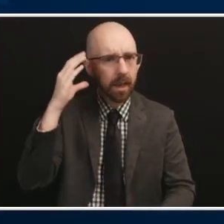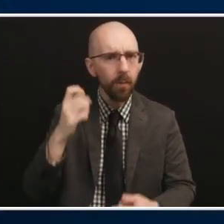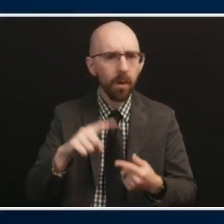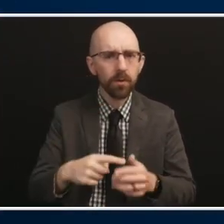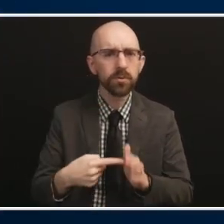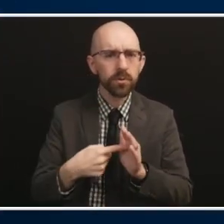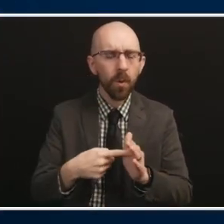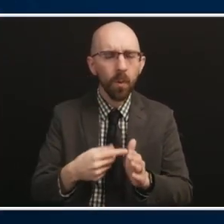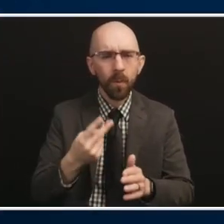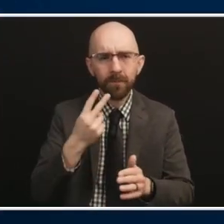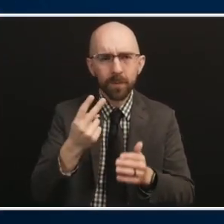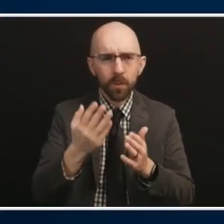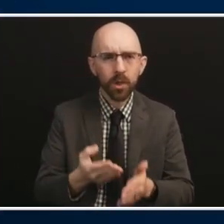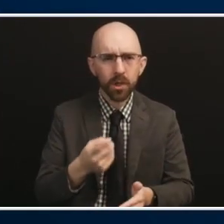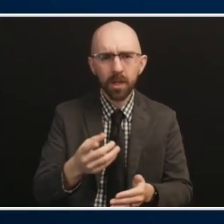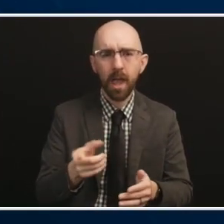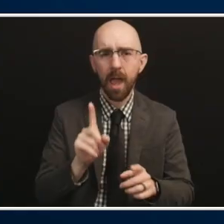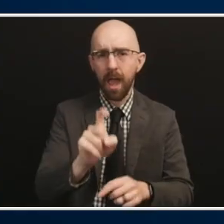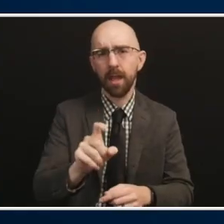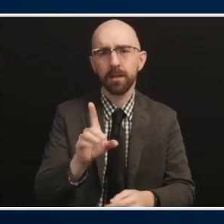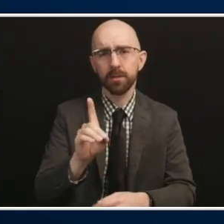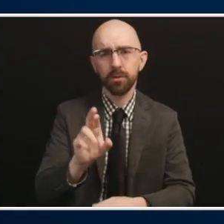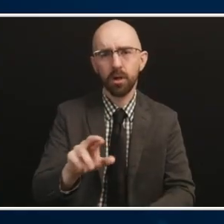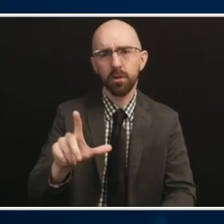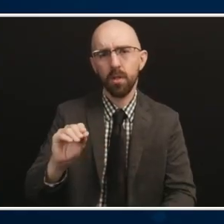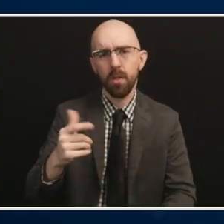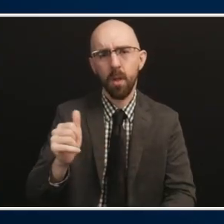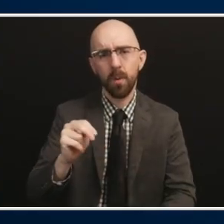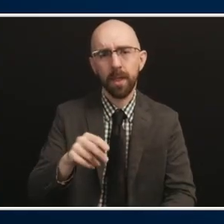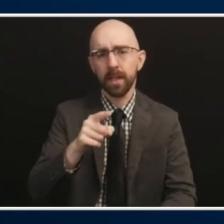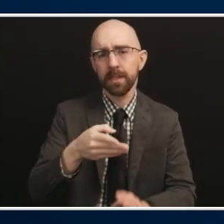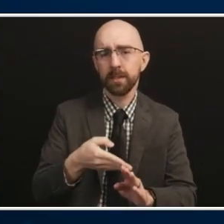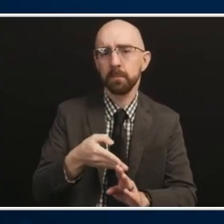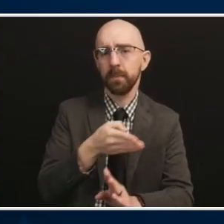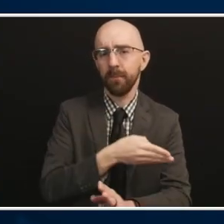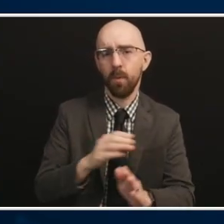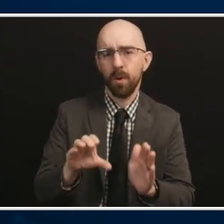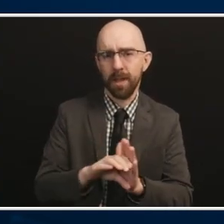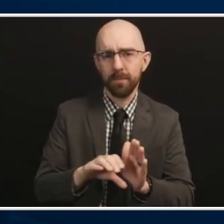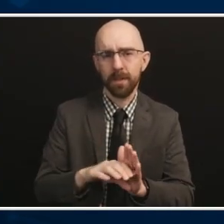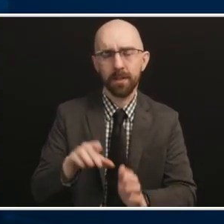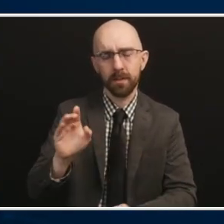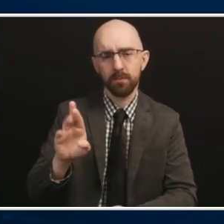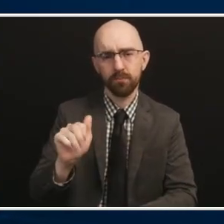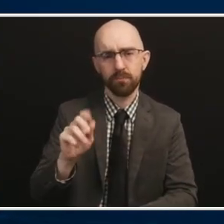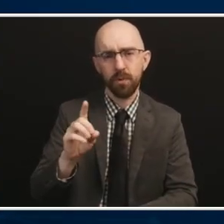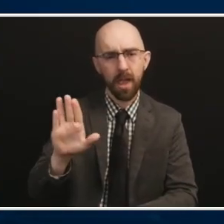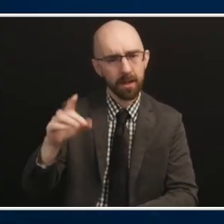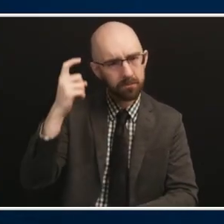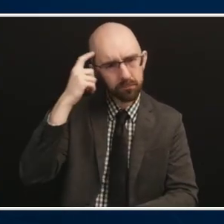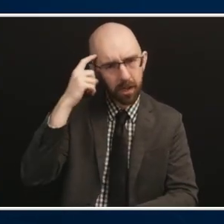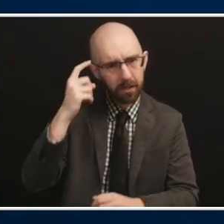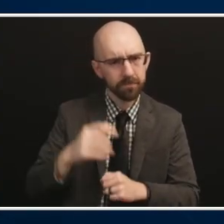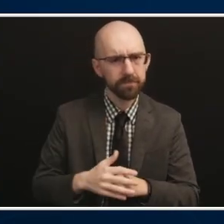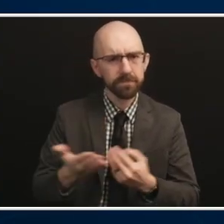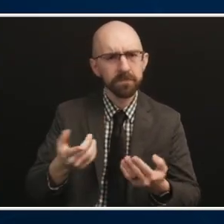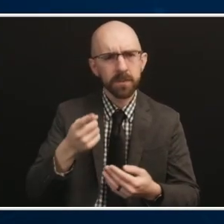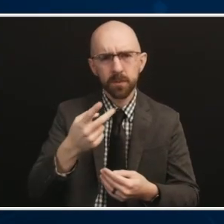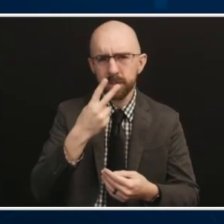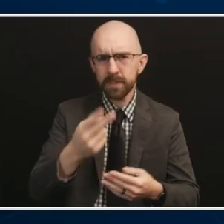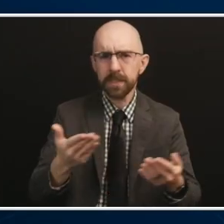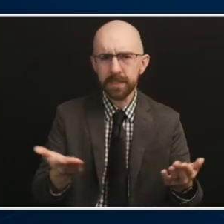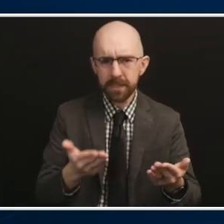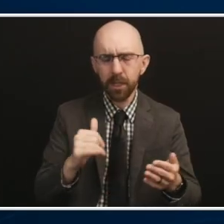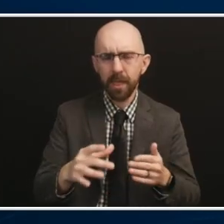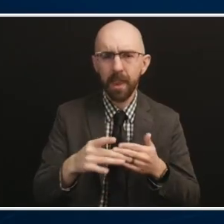to ask Dr. Logan, this is the before image of Brad's brain. What do you see here that led you to